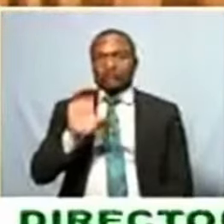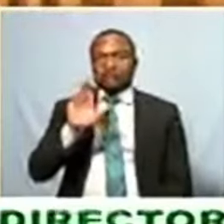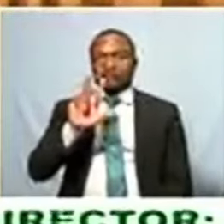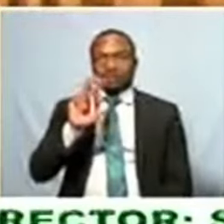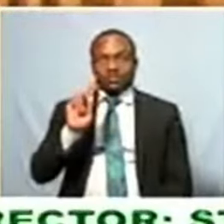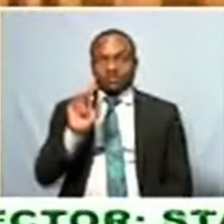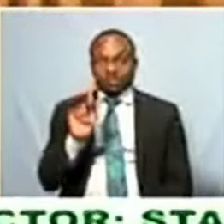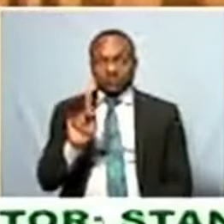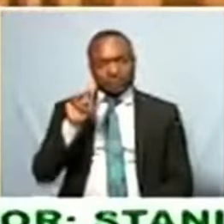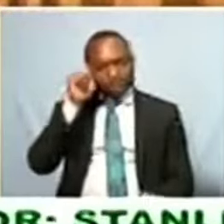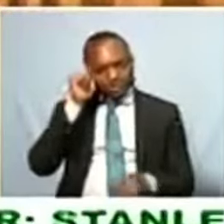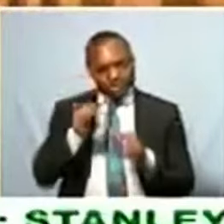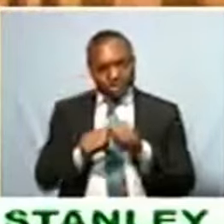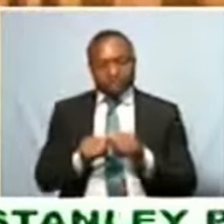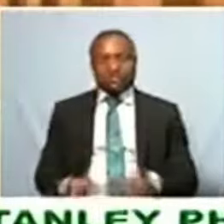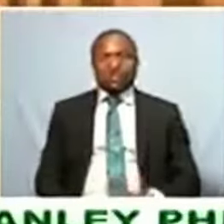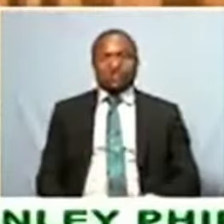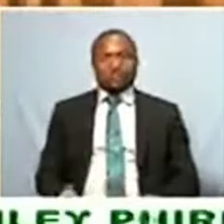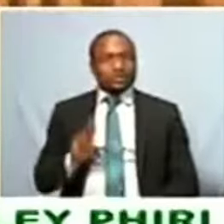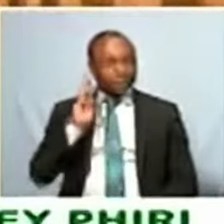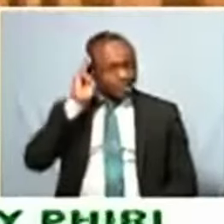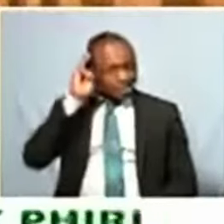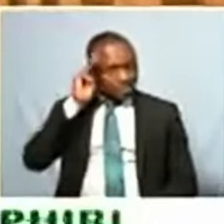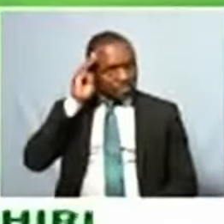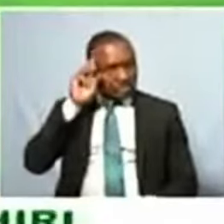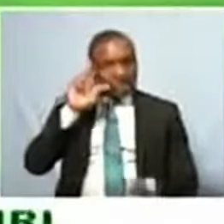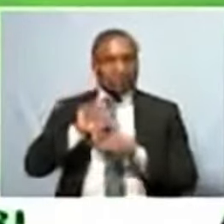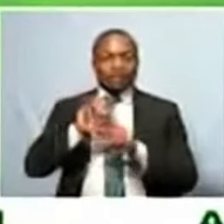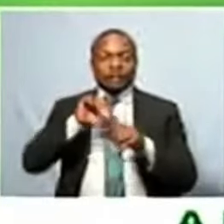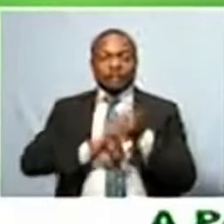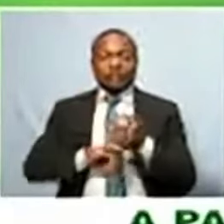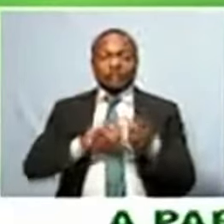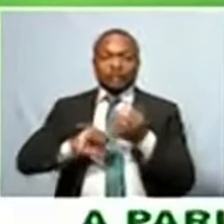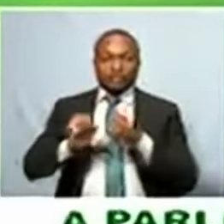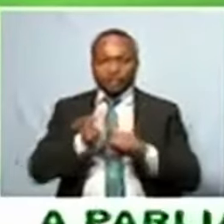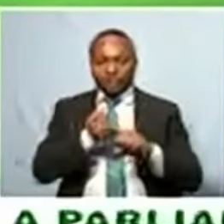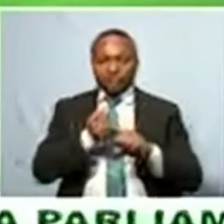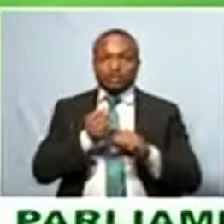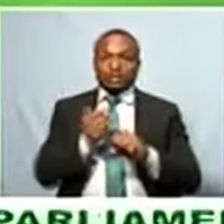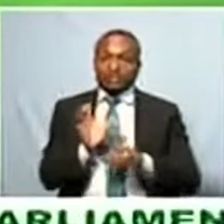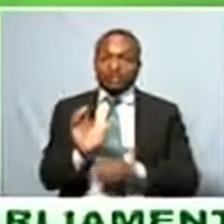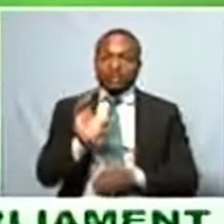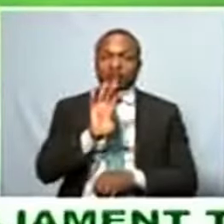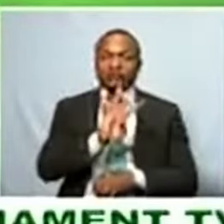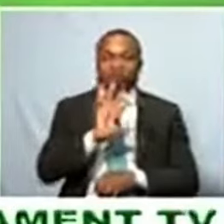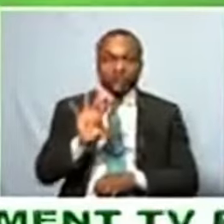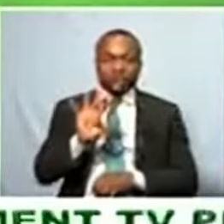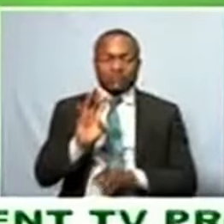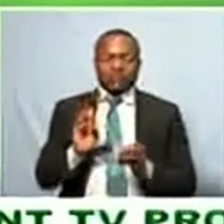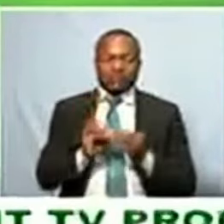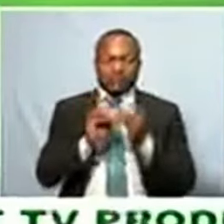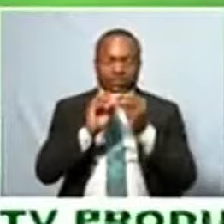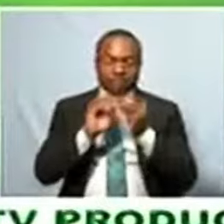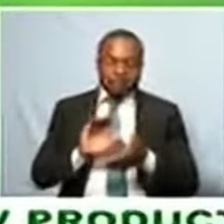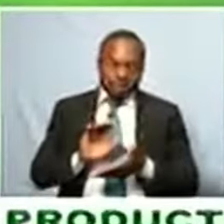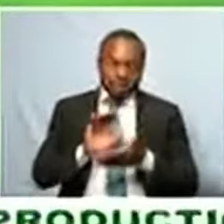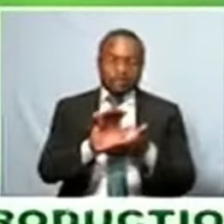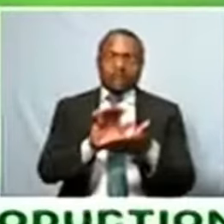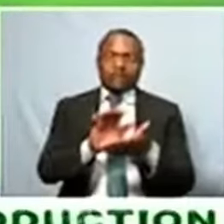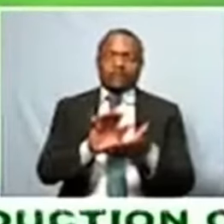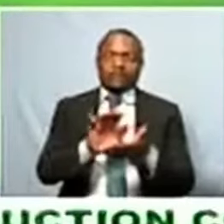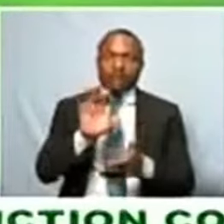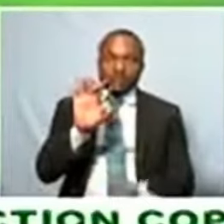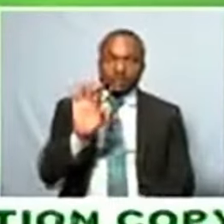104,666,231 kwacha agreed to. Ministry of Labor and Social Security, that's head 44, a total allocation of